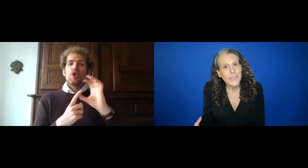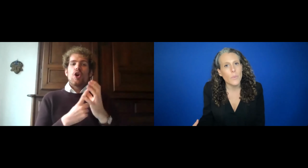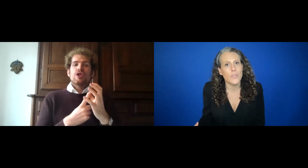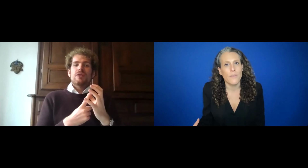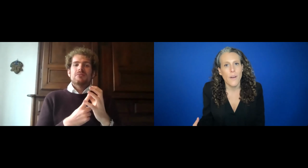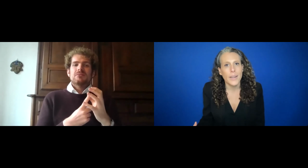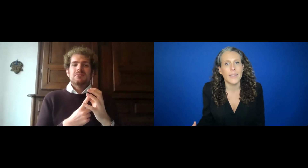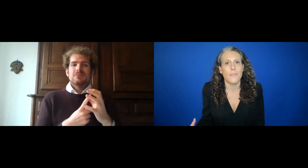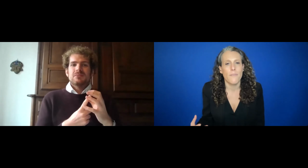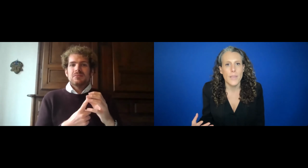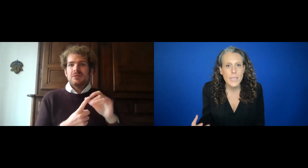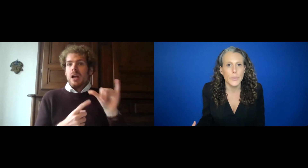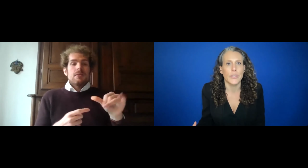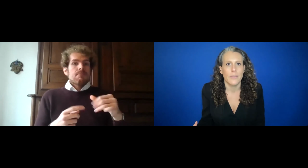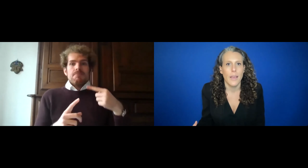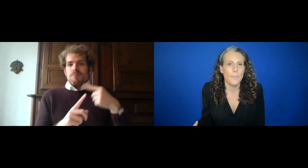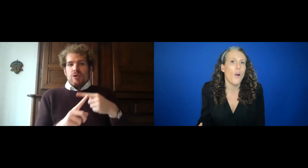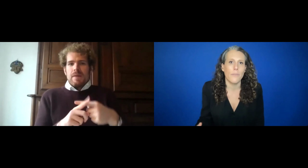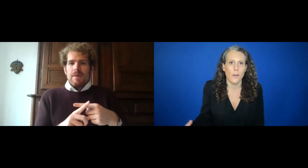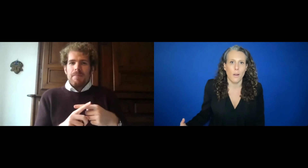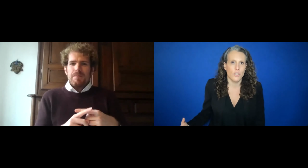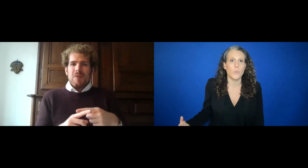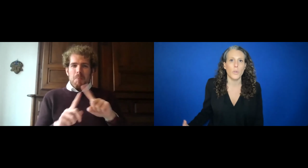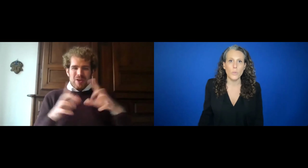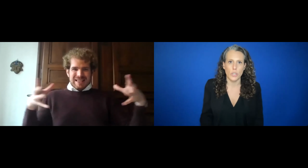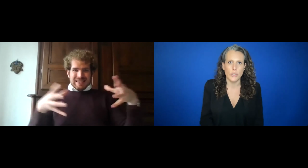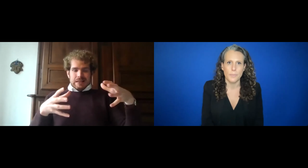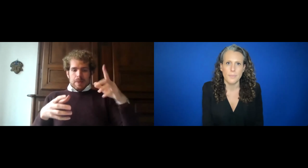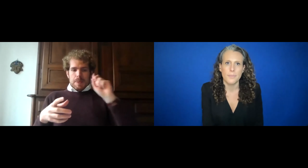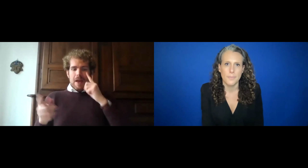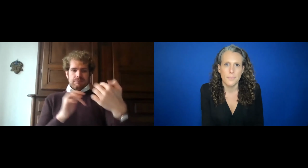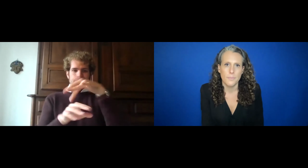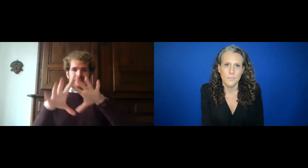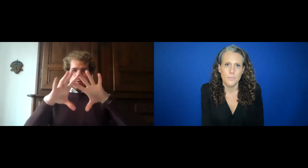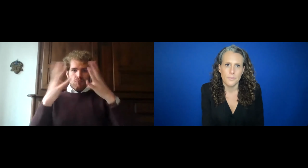and sign languages are finally visible as a part of our general culture.